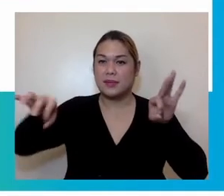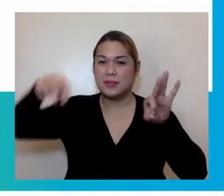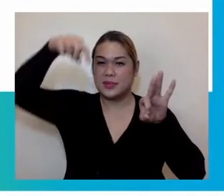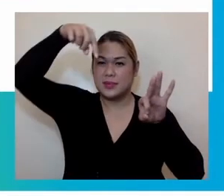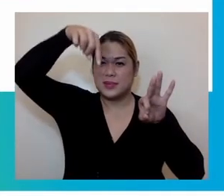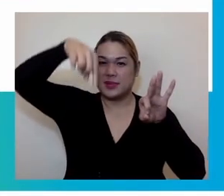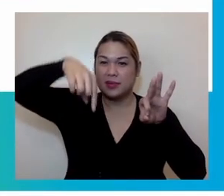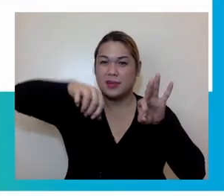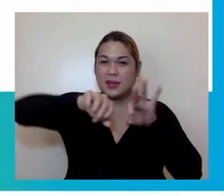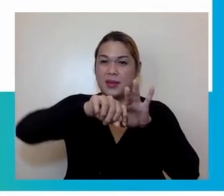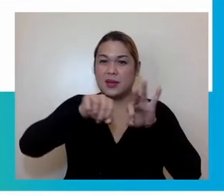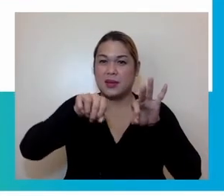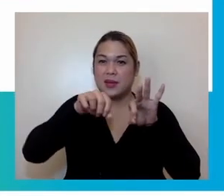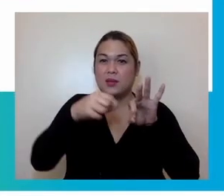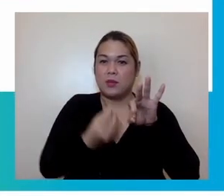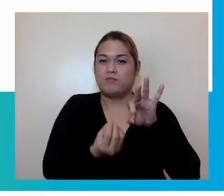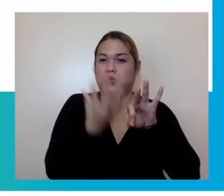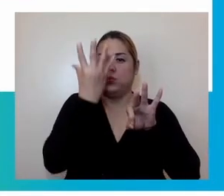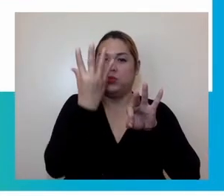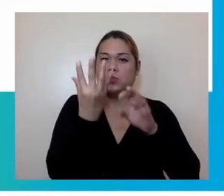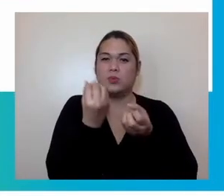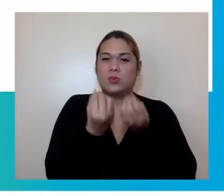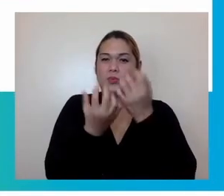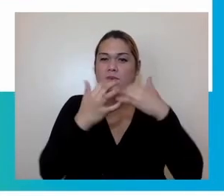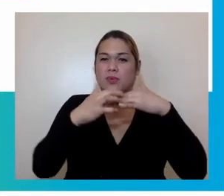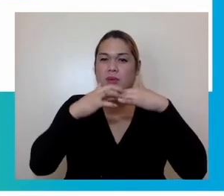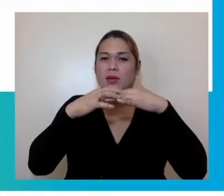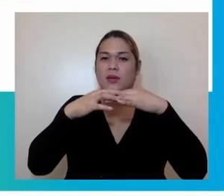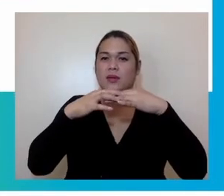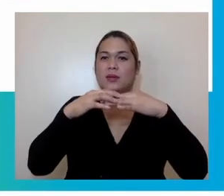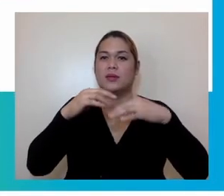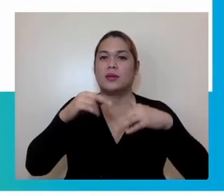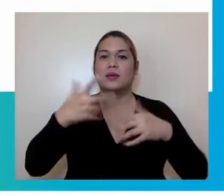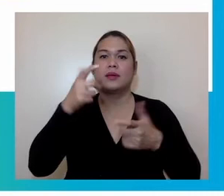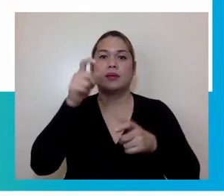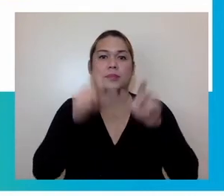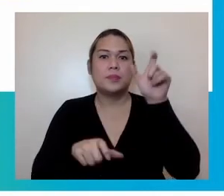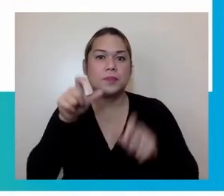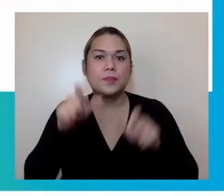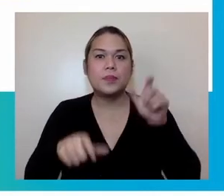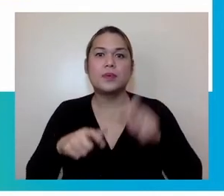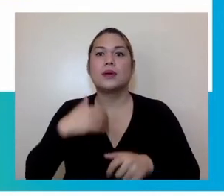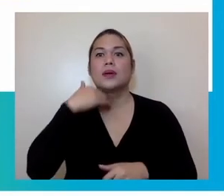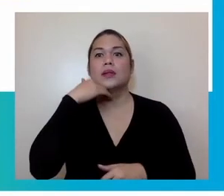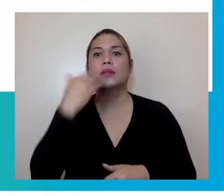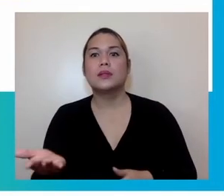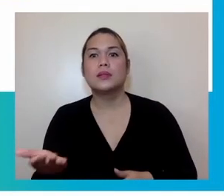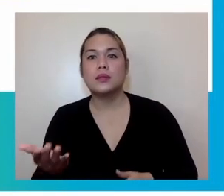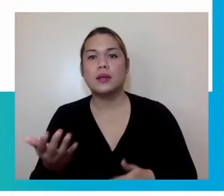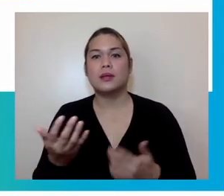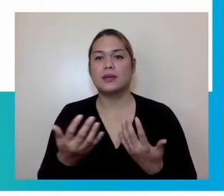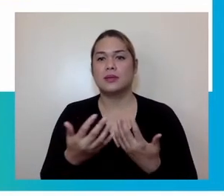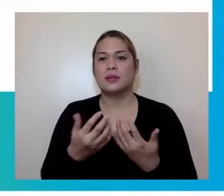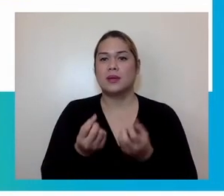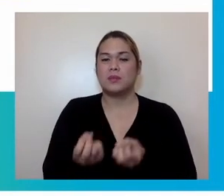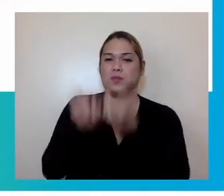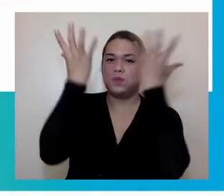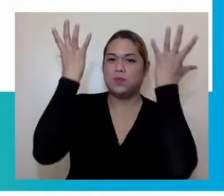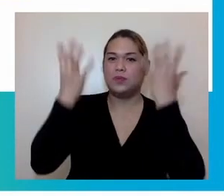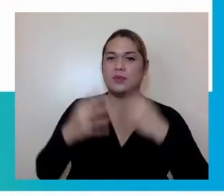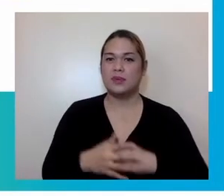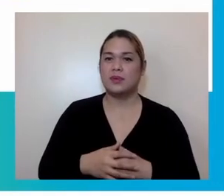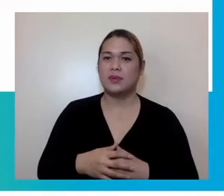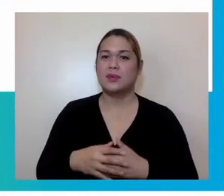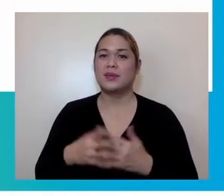injured many people and many dead. So conclusion, I will do that. Geothermal is a financial, environmentally, health